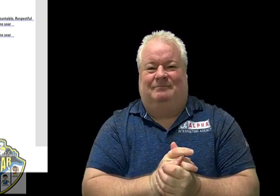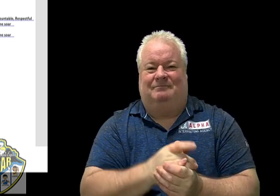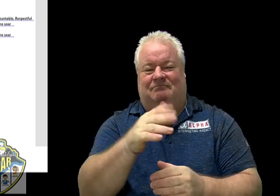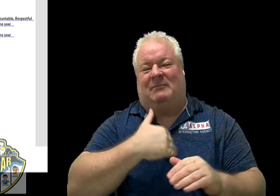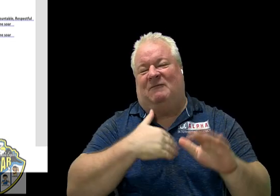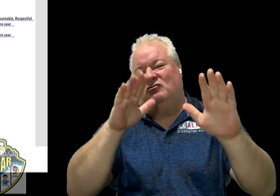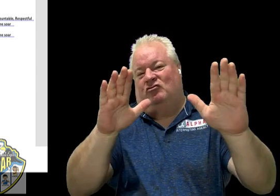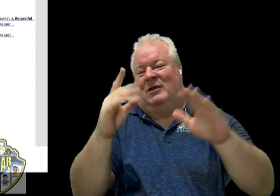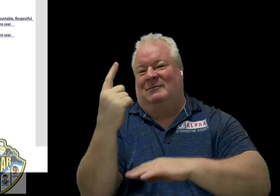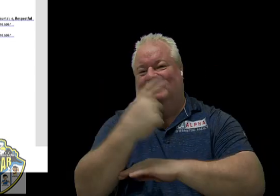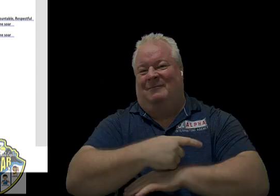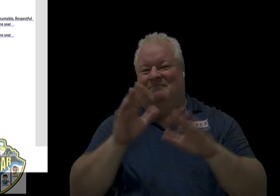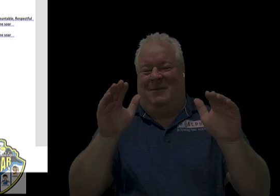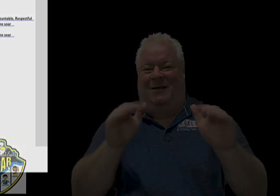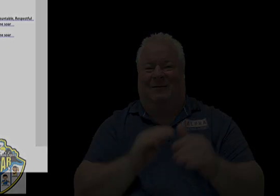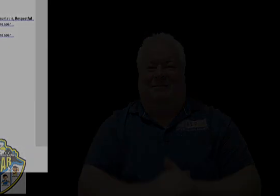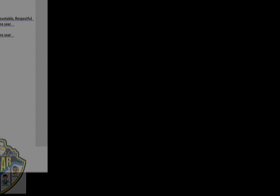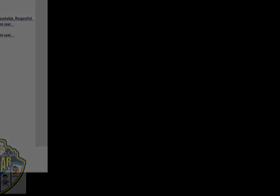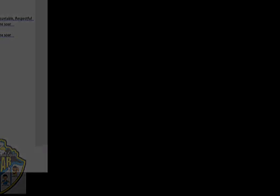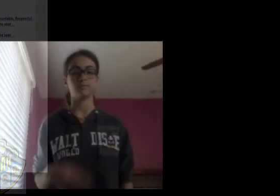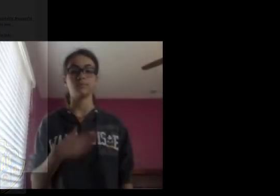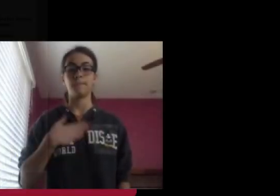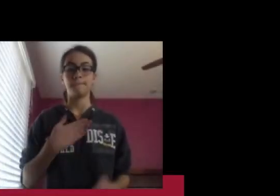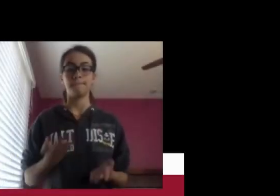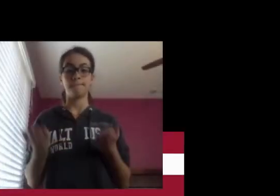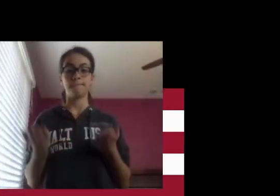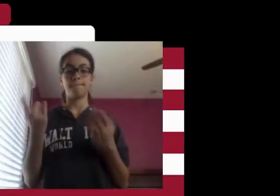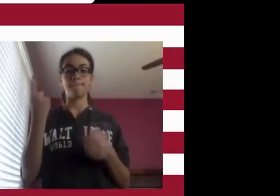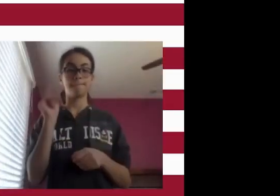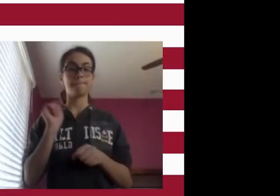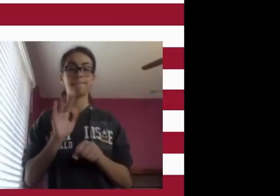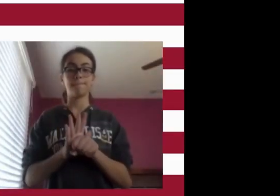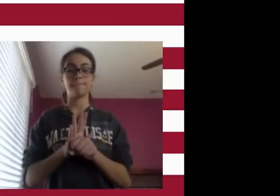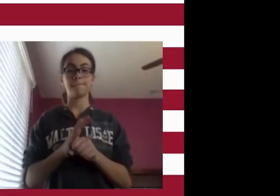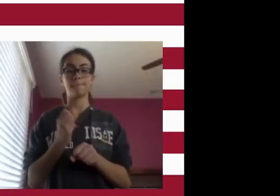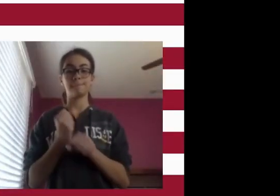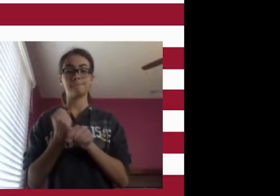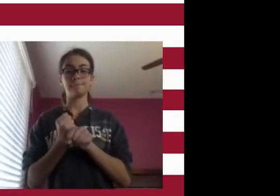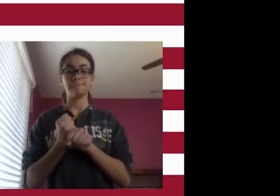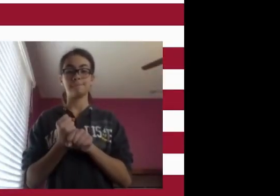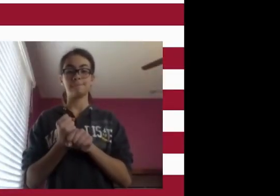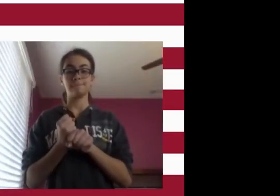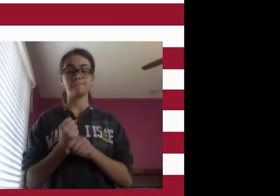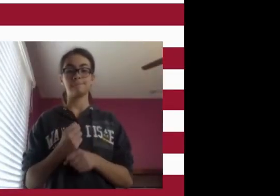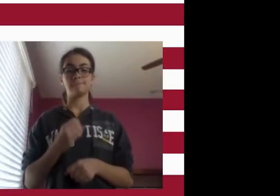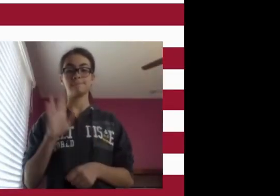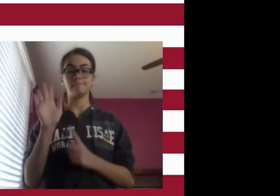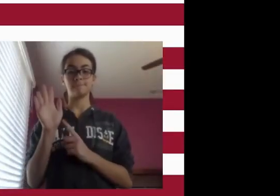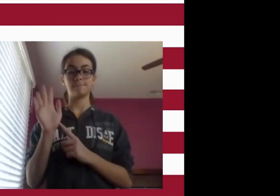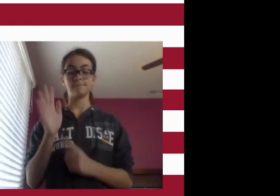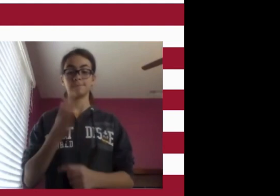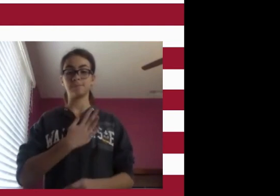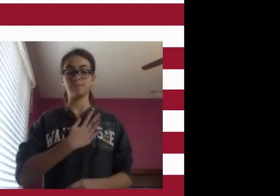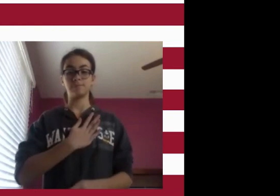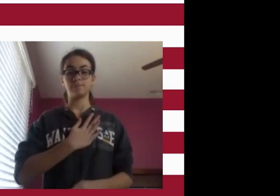Have a great day. Bye-bye. Please rise for the Pledge of Allegiance. Put your